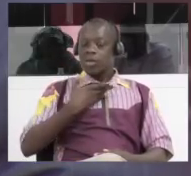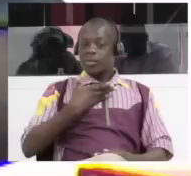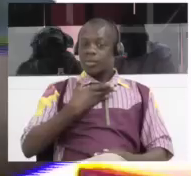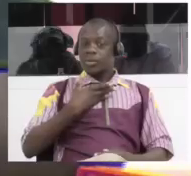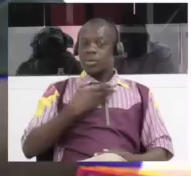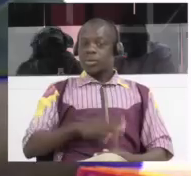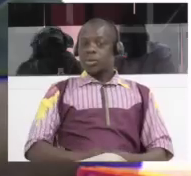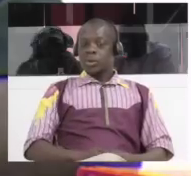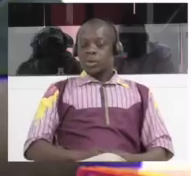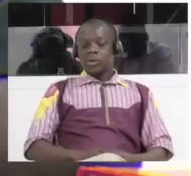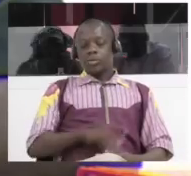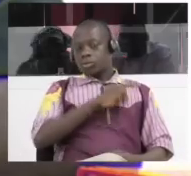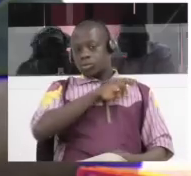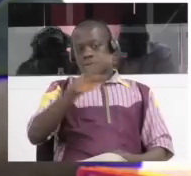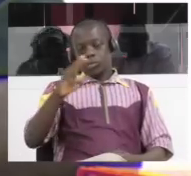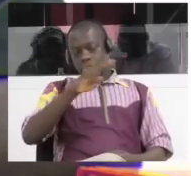No,